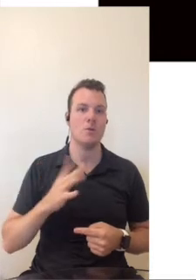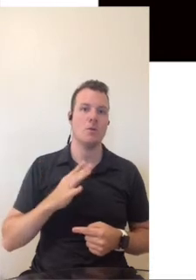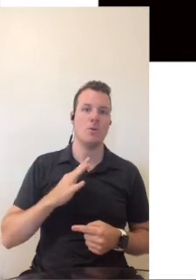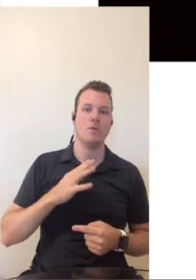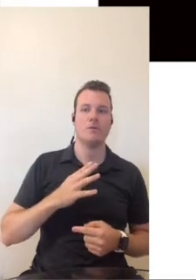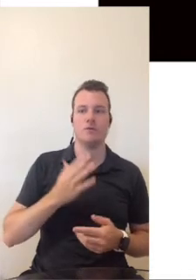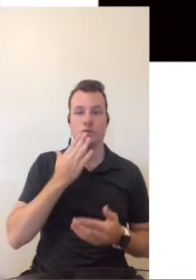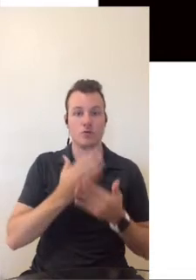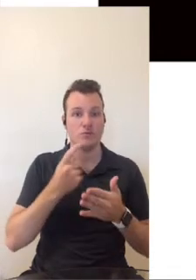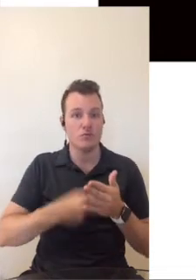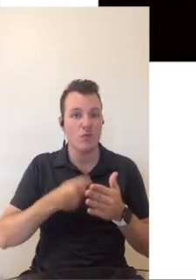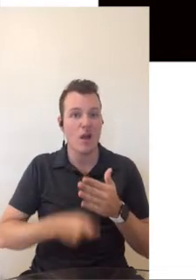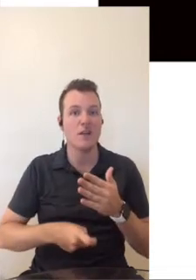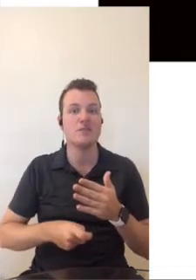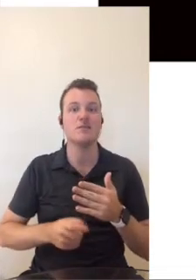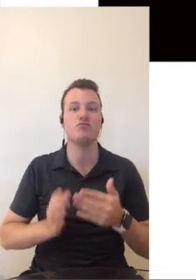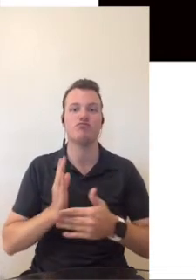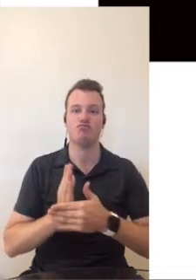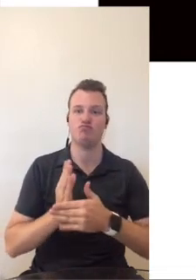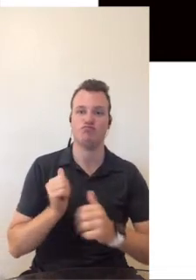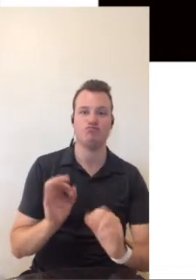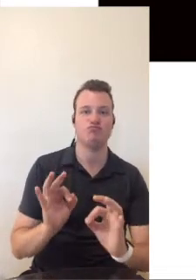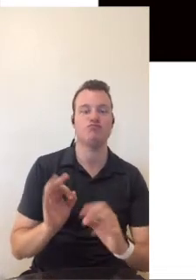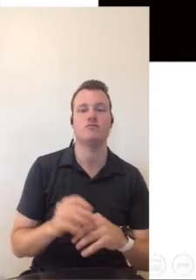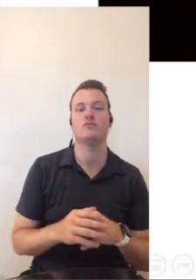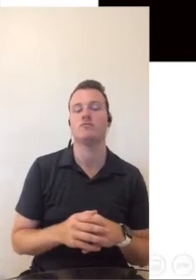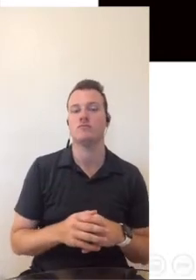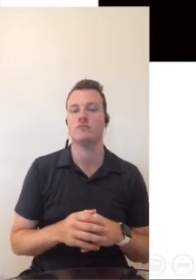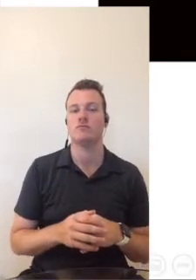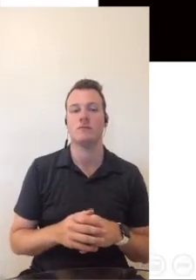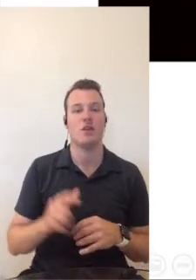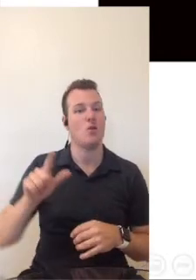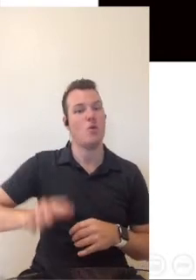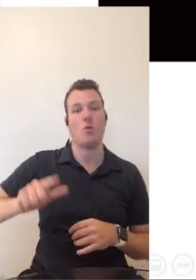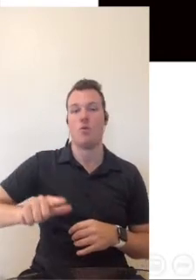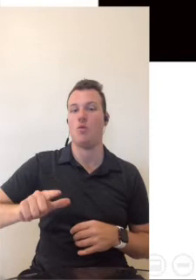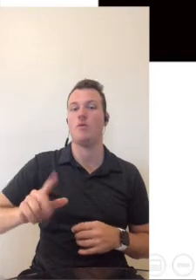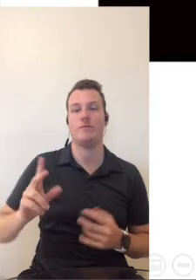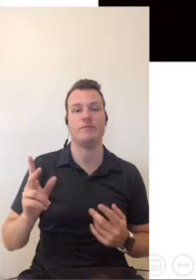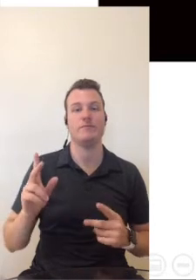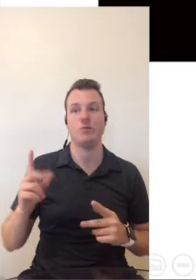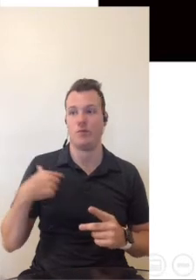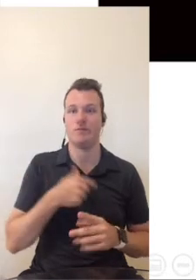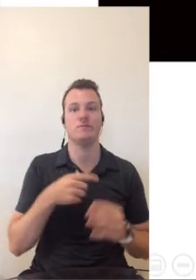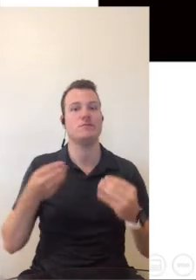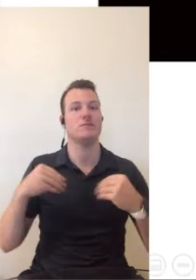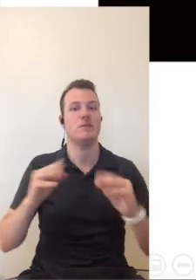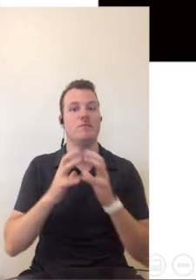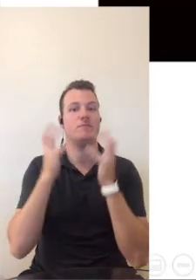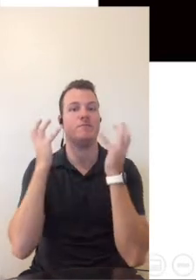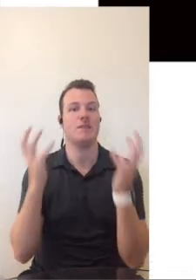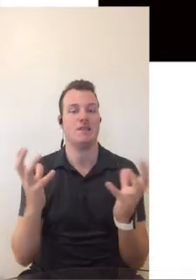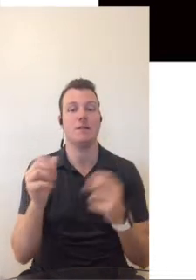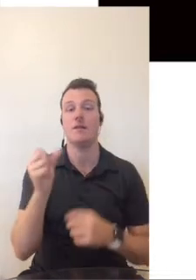to make a lot of these because the price point is so low, we're going to be able to sell a ton of these. Last year, if you look up the